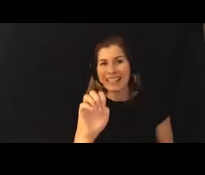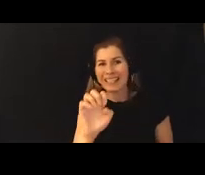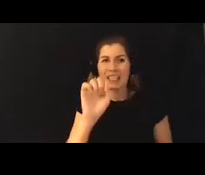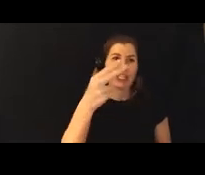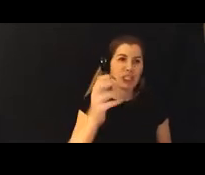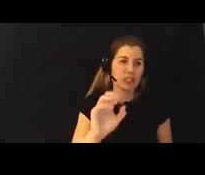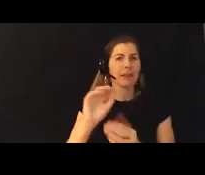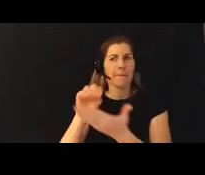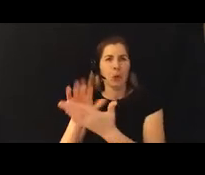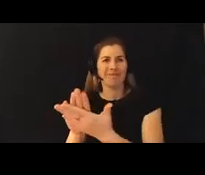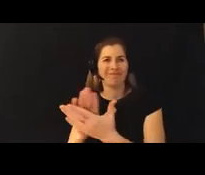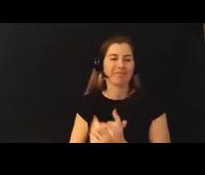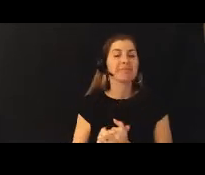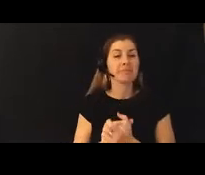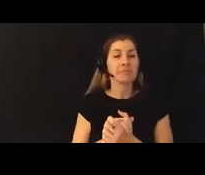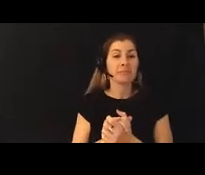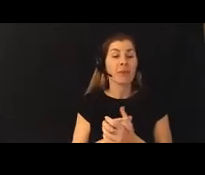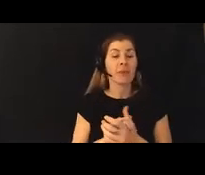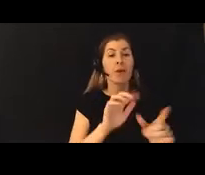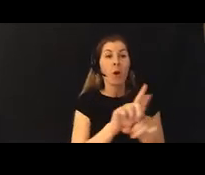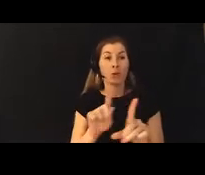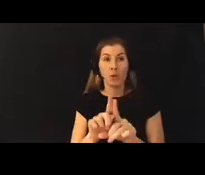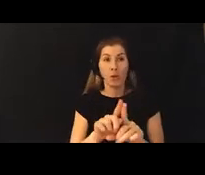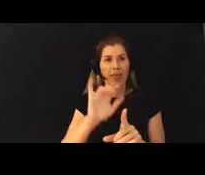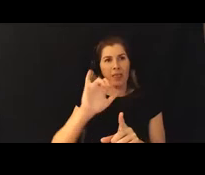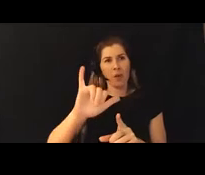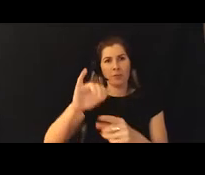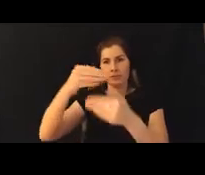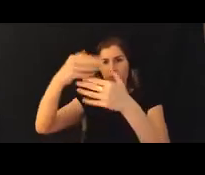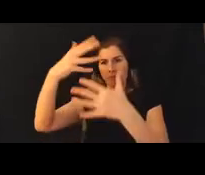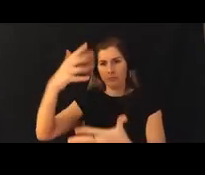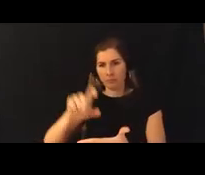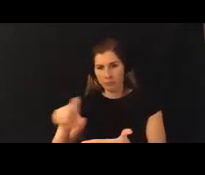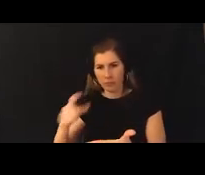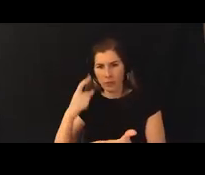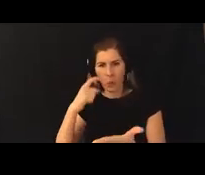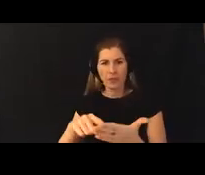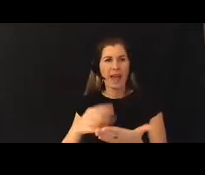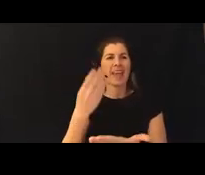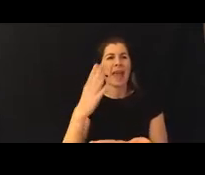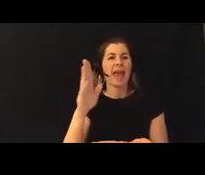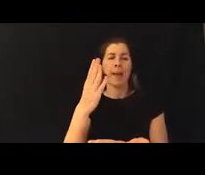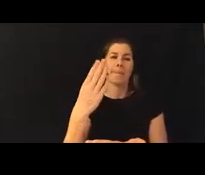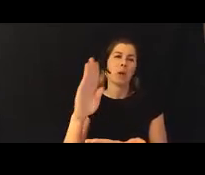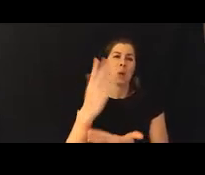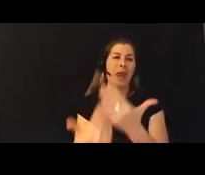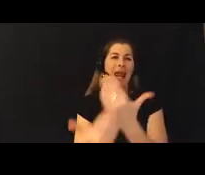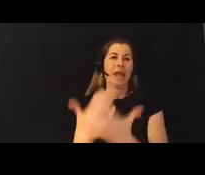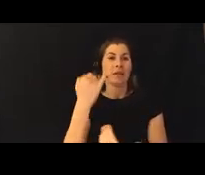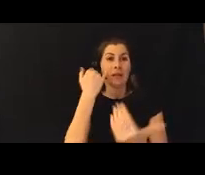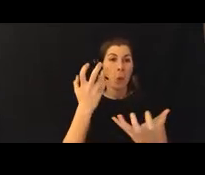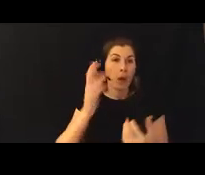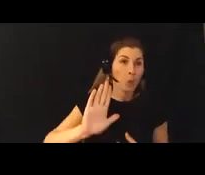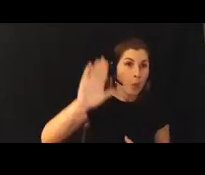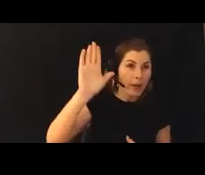I also want to point out at the bottom of that participant panel, there are some icons like a blue raise hand. So if you want to try raising your hand, you can do